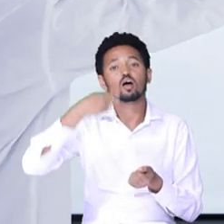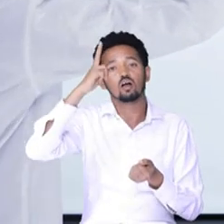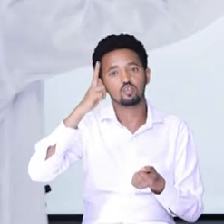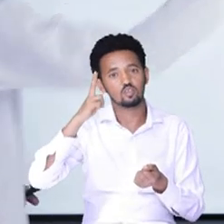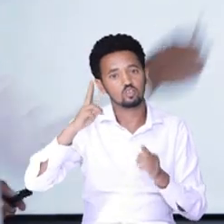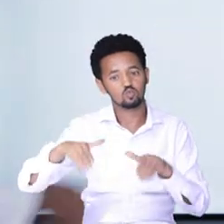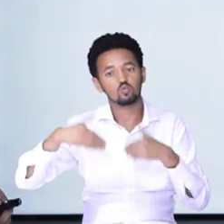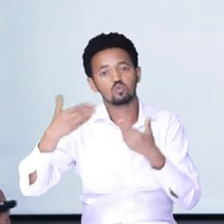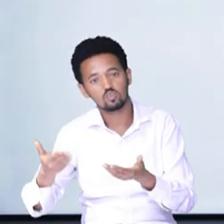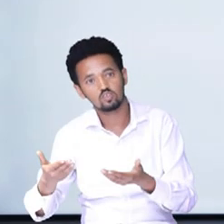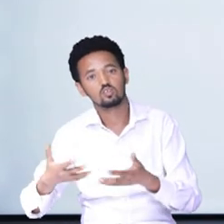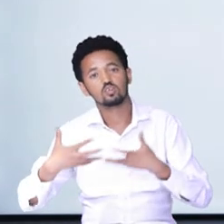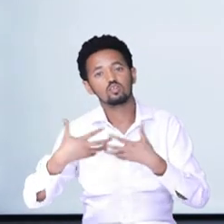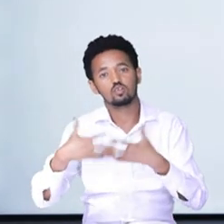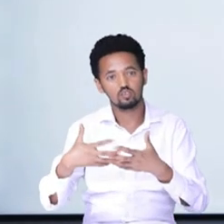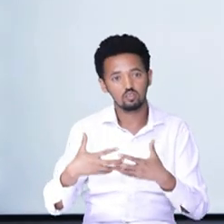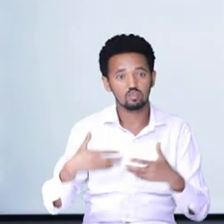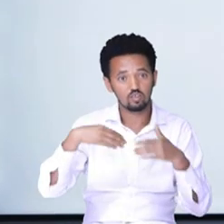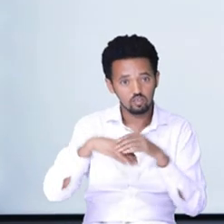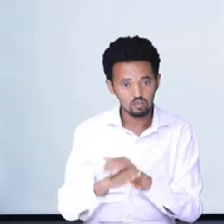of industries are found on the regions.